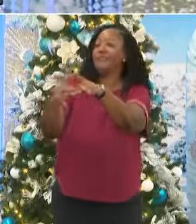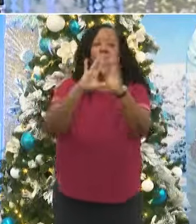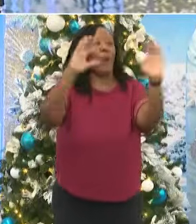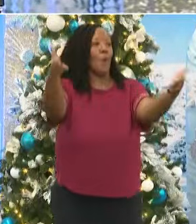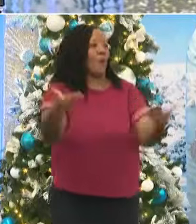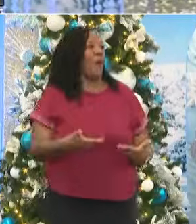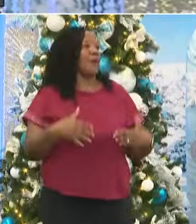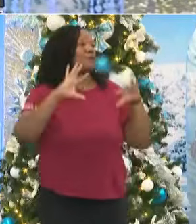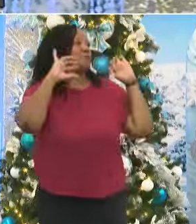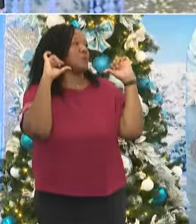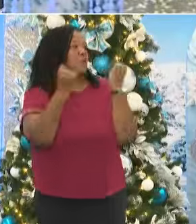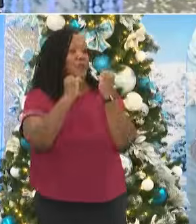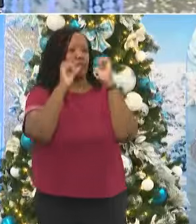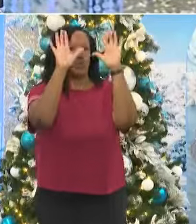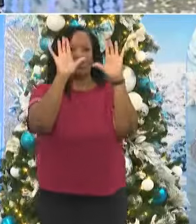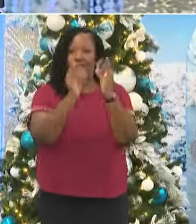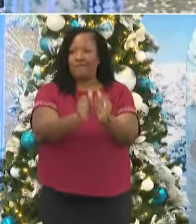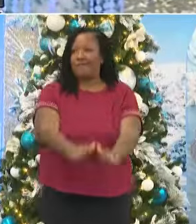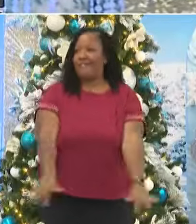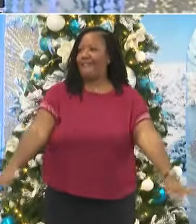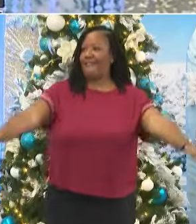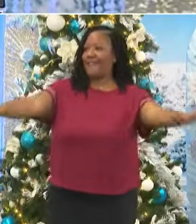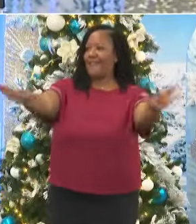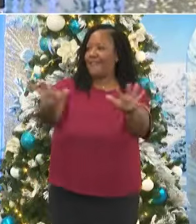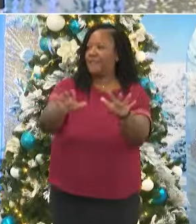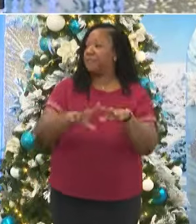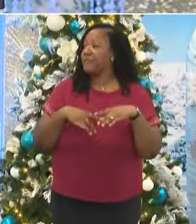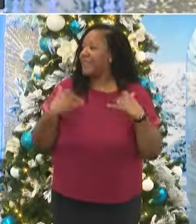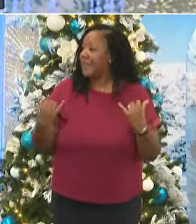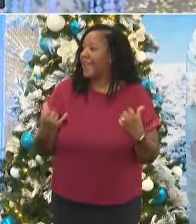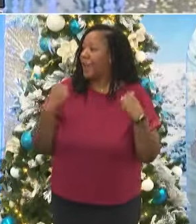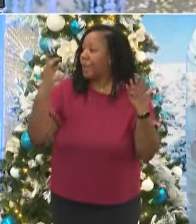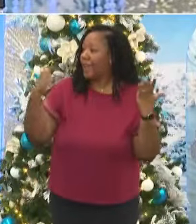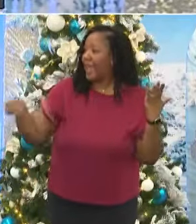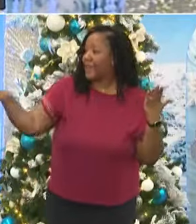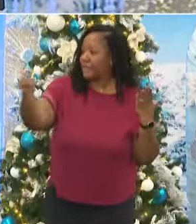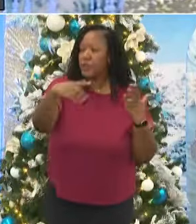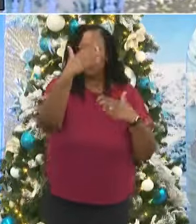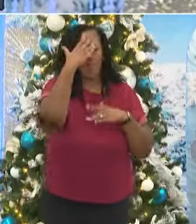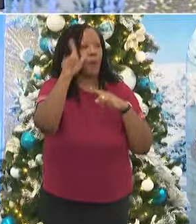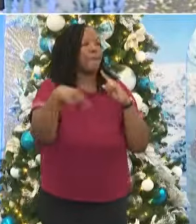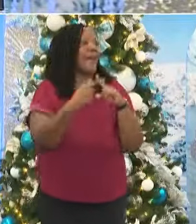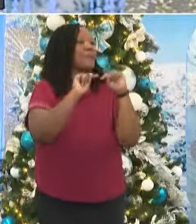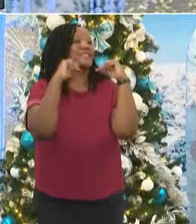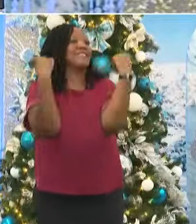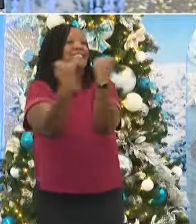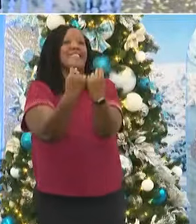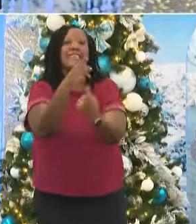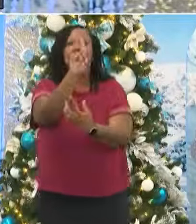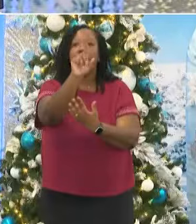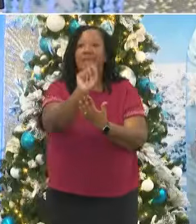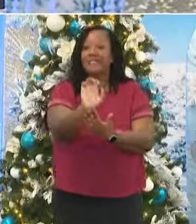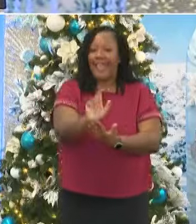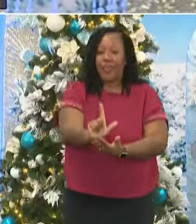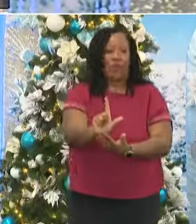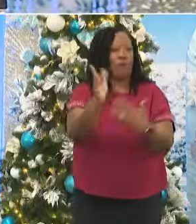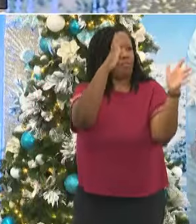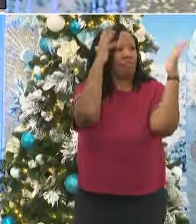Wonderland. Now, a lot of you know about Team DACL. Make some noise for the Department of Aging and